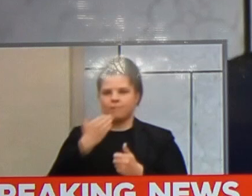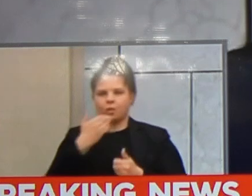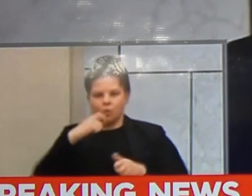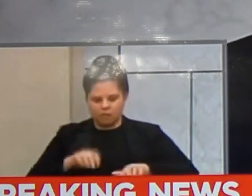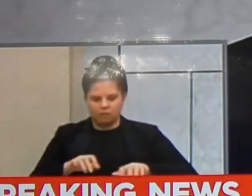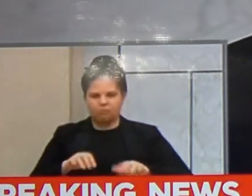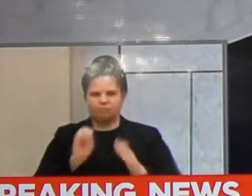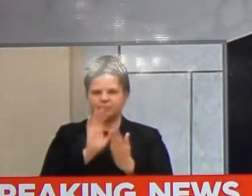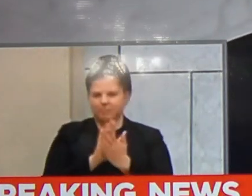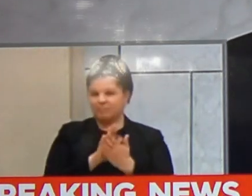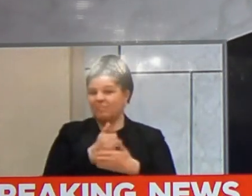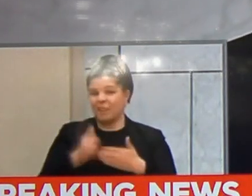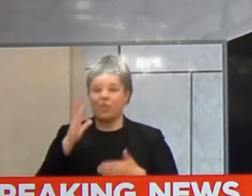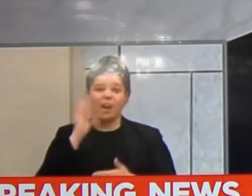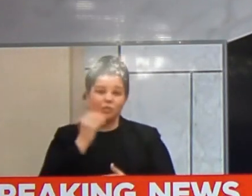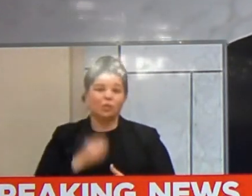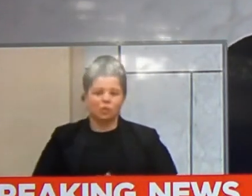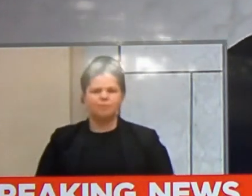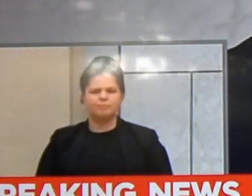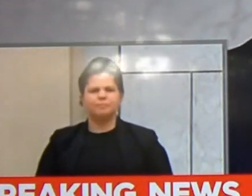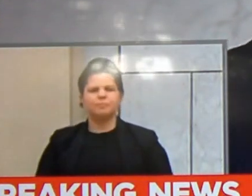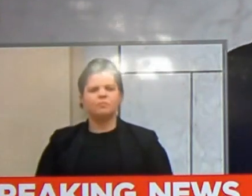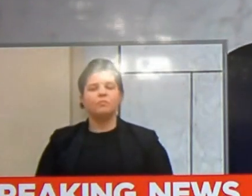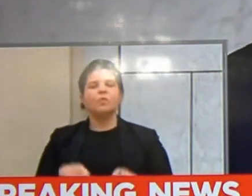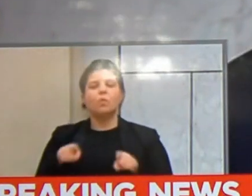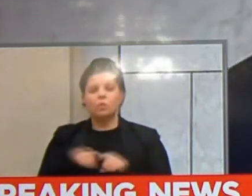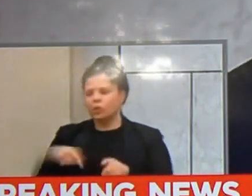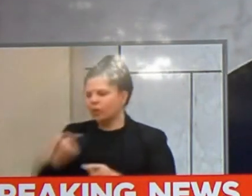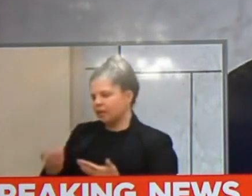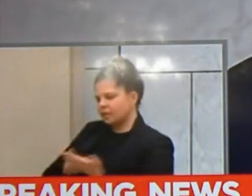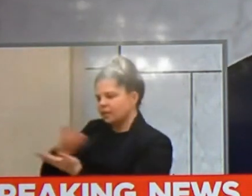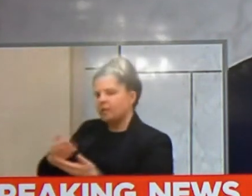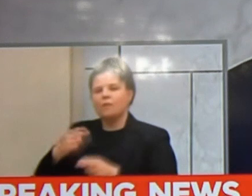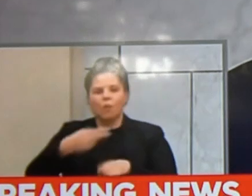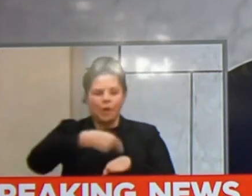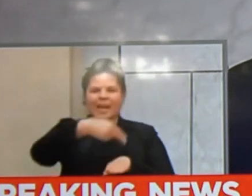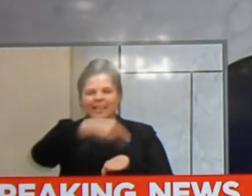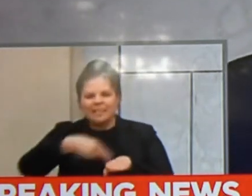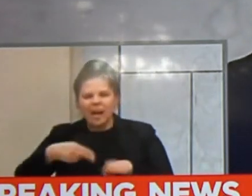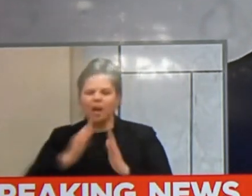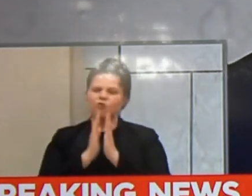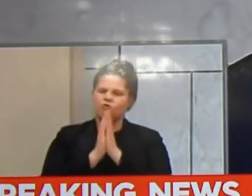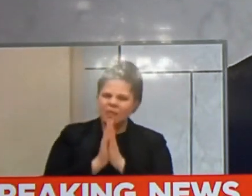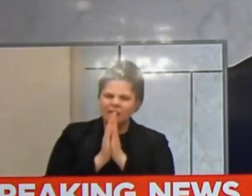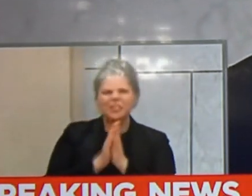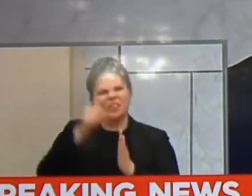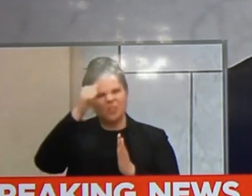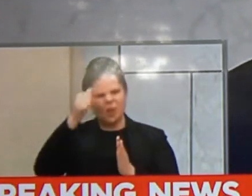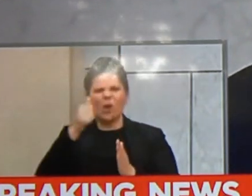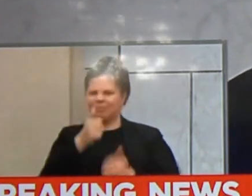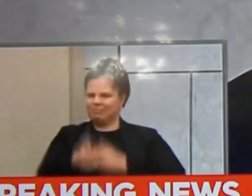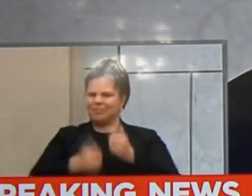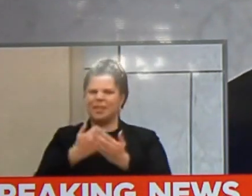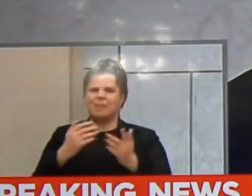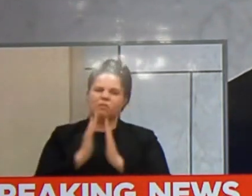day. We also agreed today that for Easter and religious services, given all of these religious services now, where